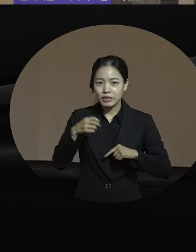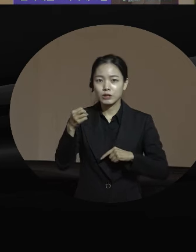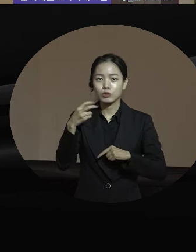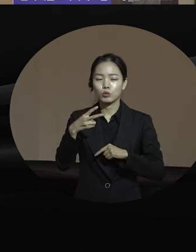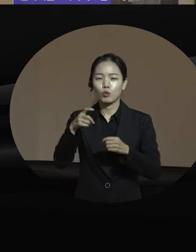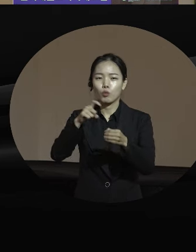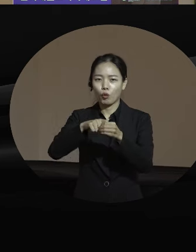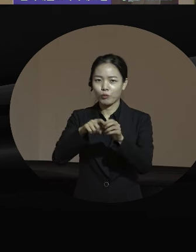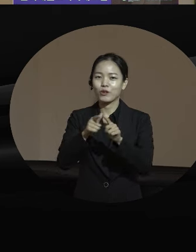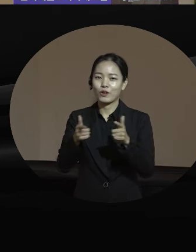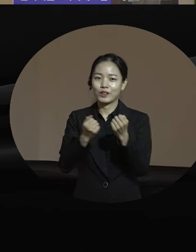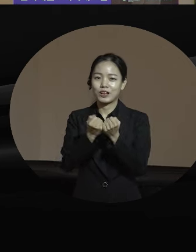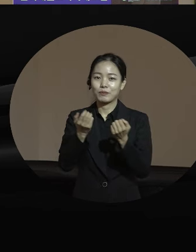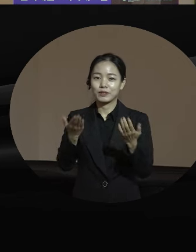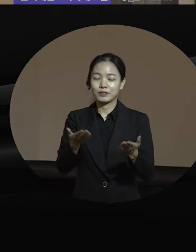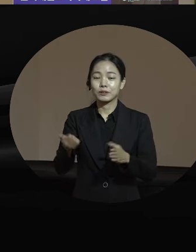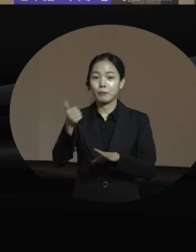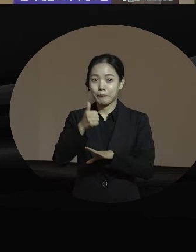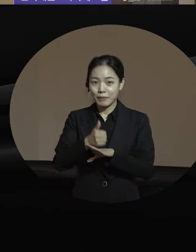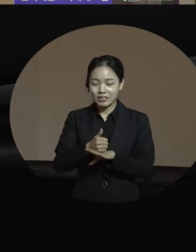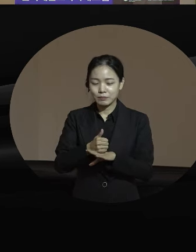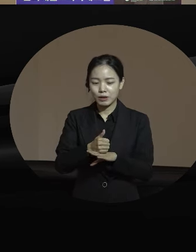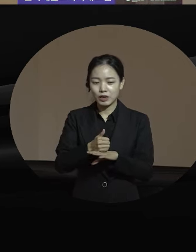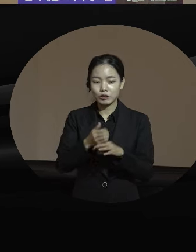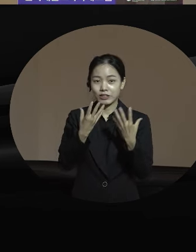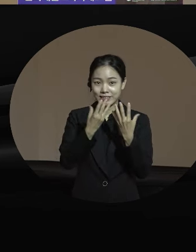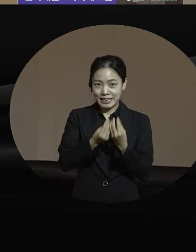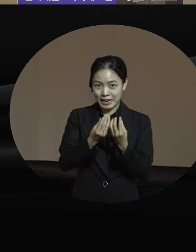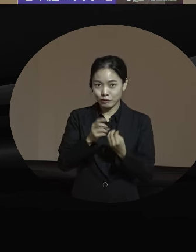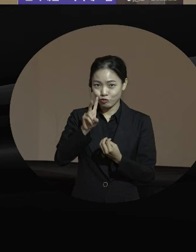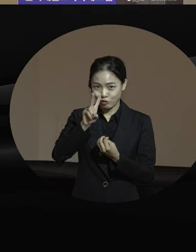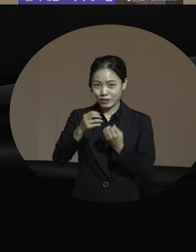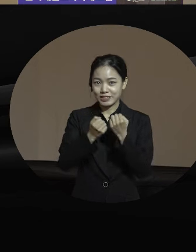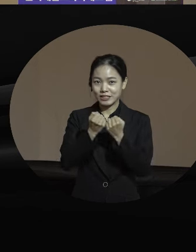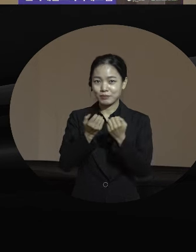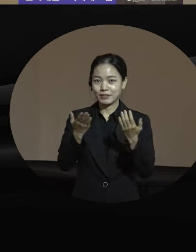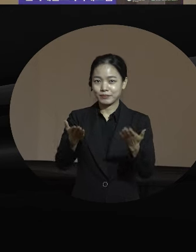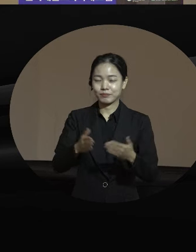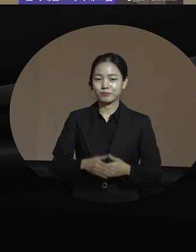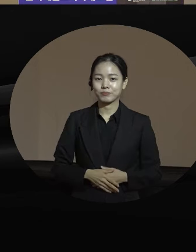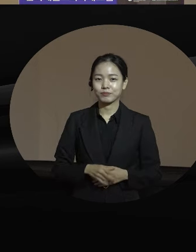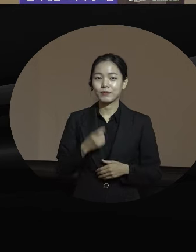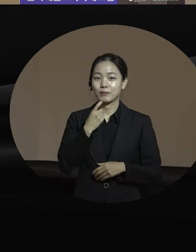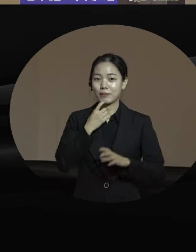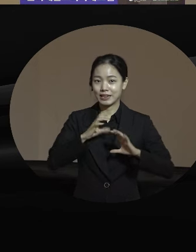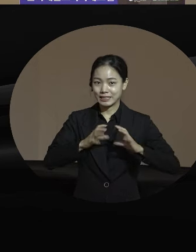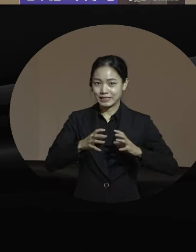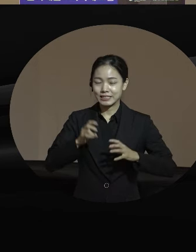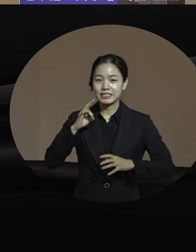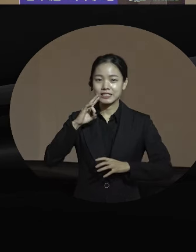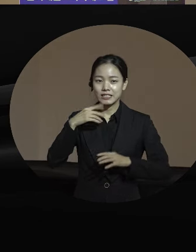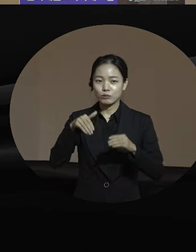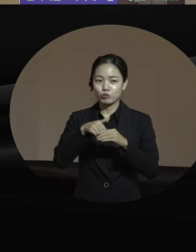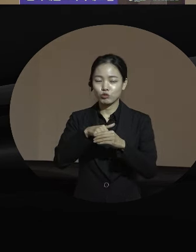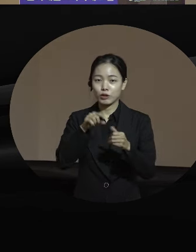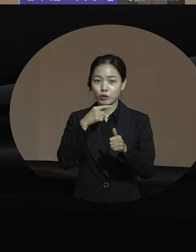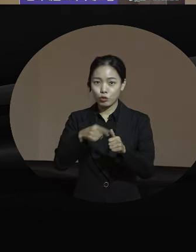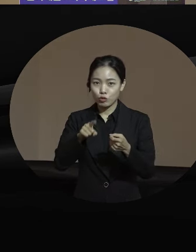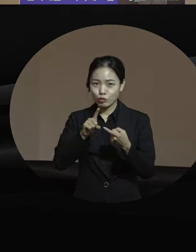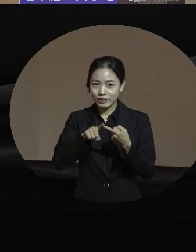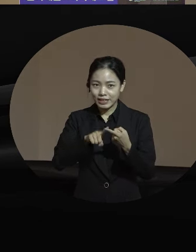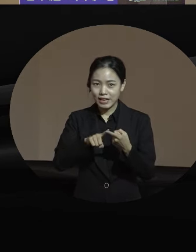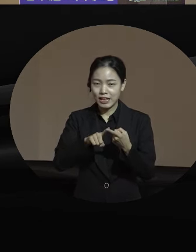with two case examples that promote equal accessibility to arts and culture education in Finland.